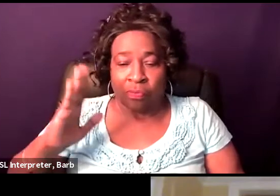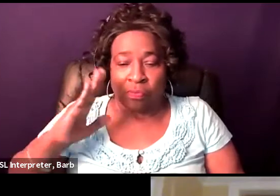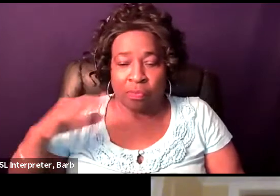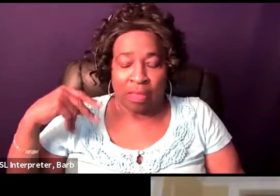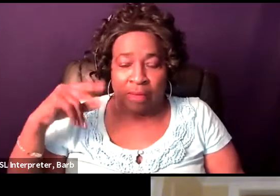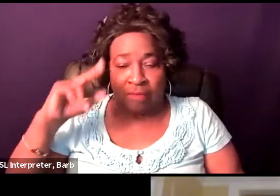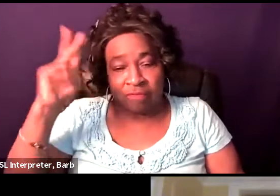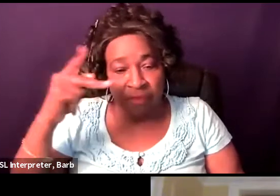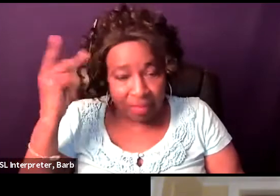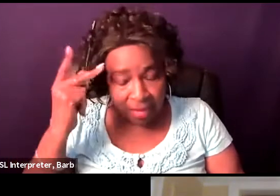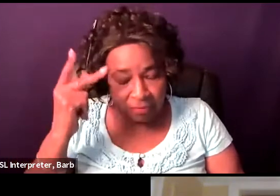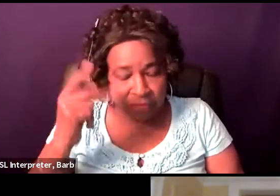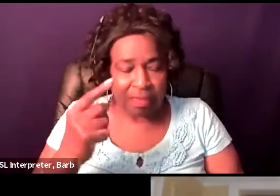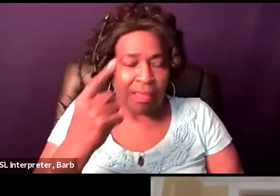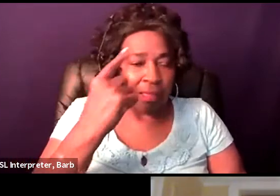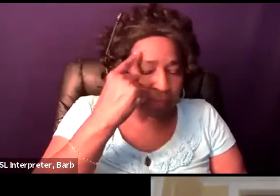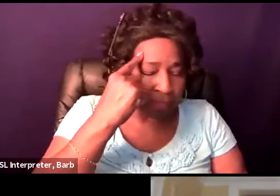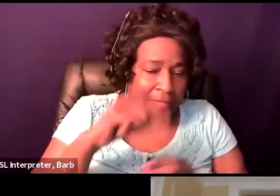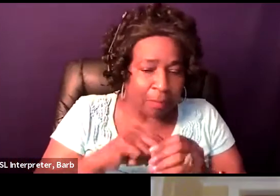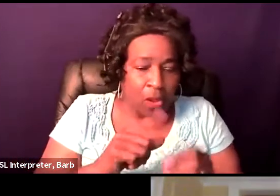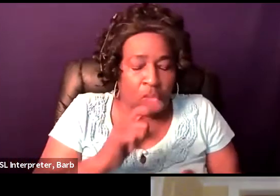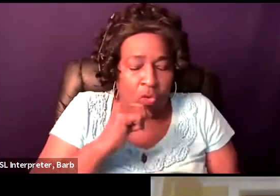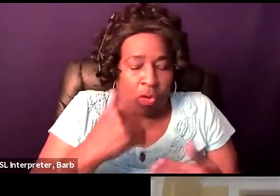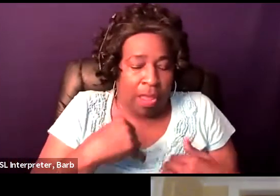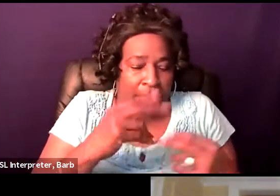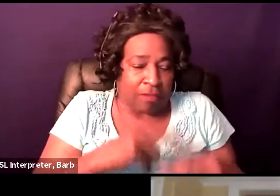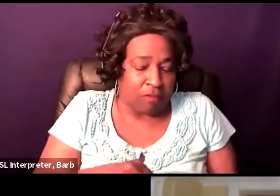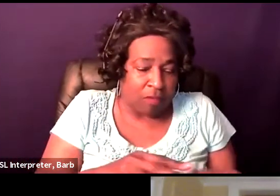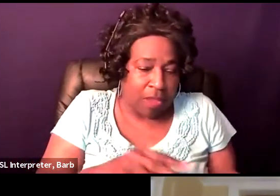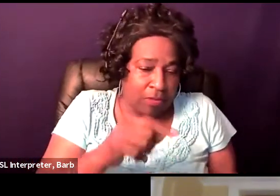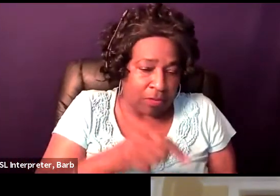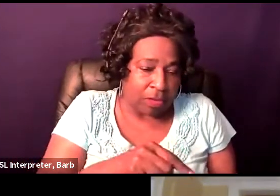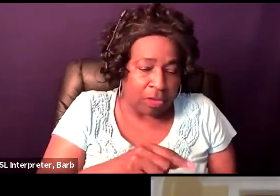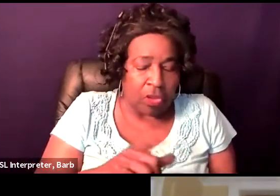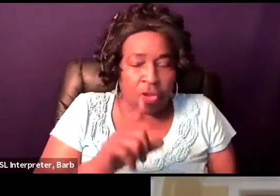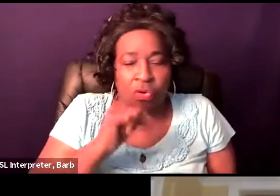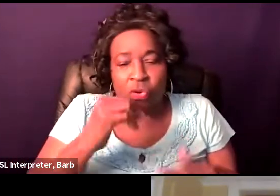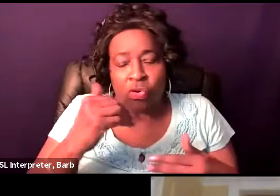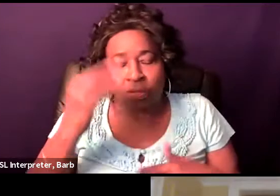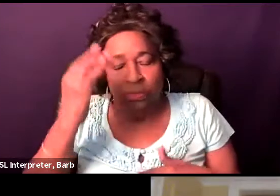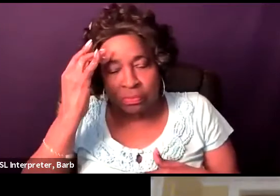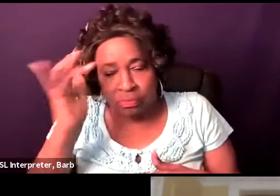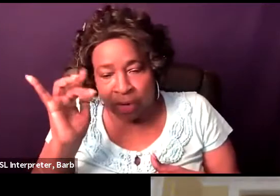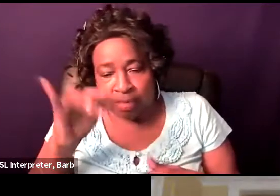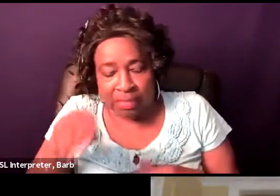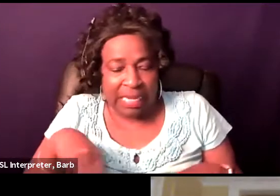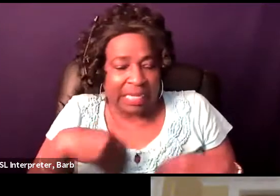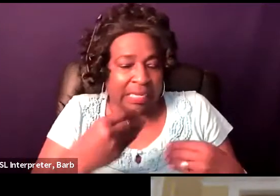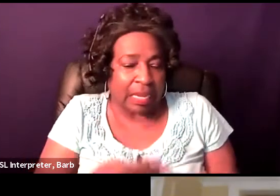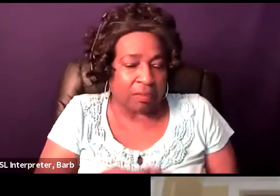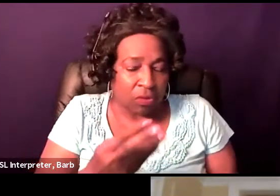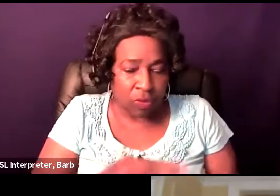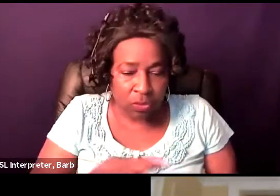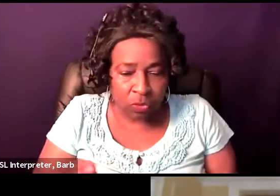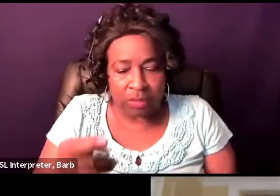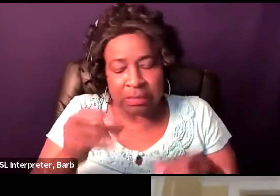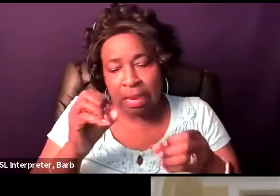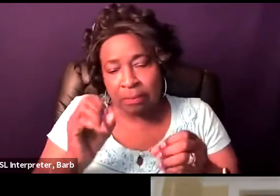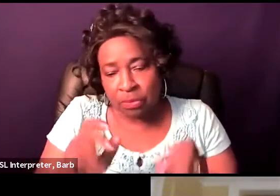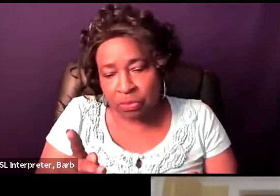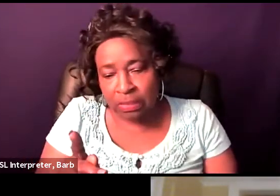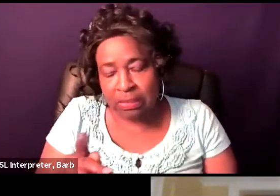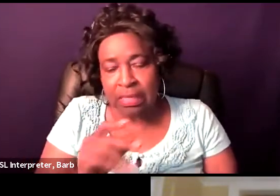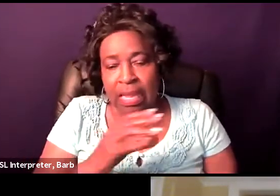humankind in terms of thinking about who has value, who has intelligence, giving them resources and opportunities